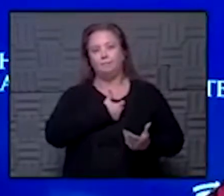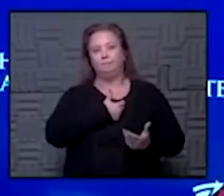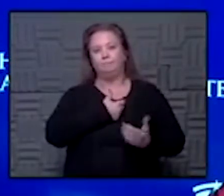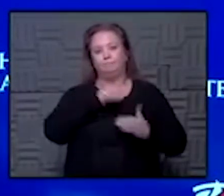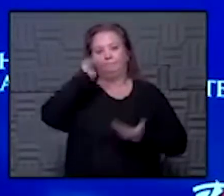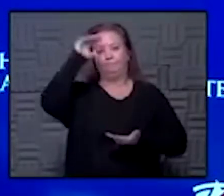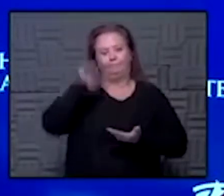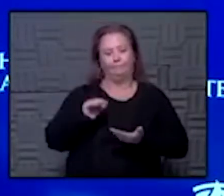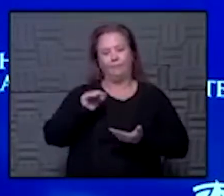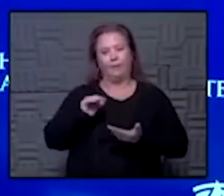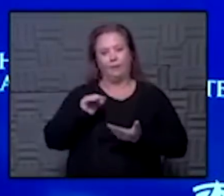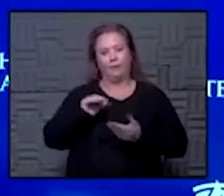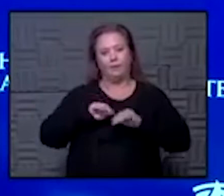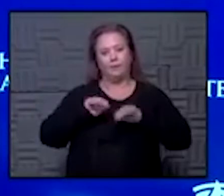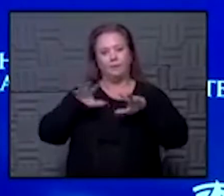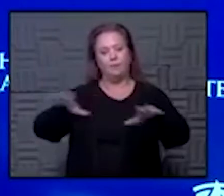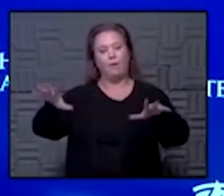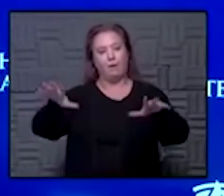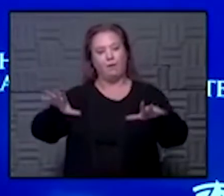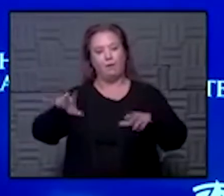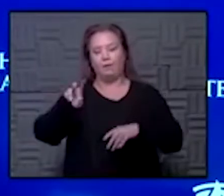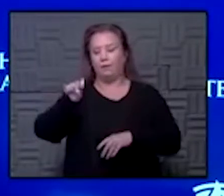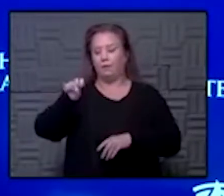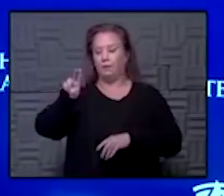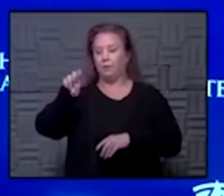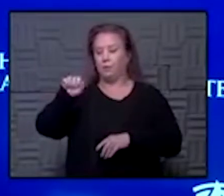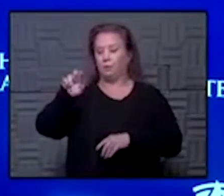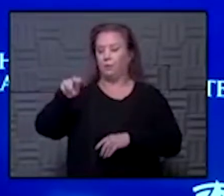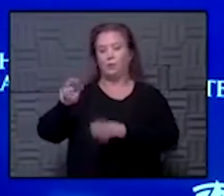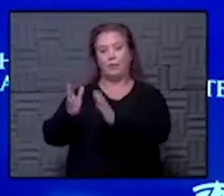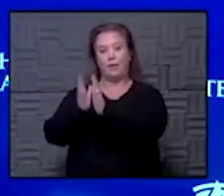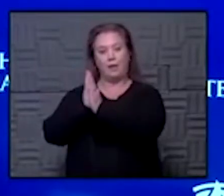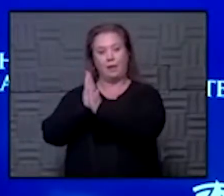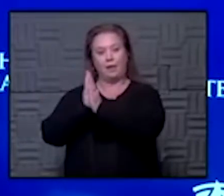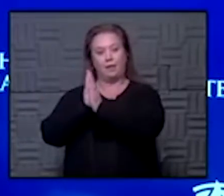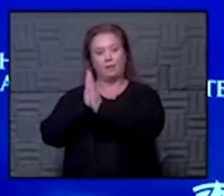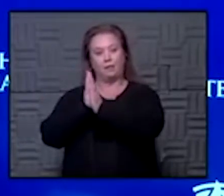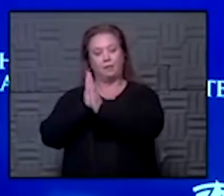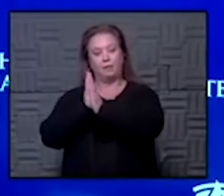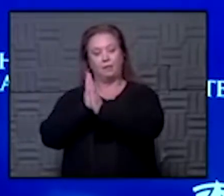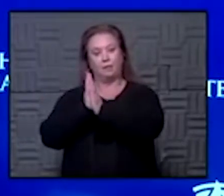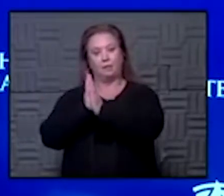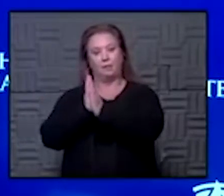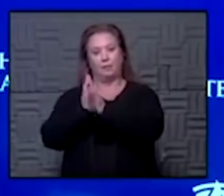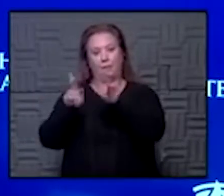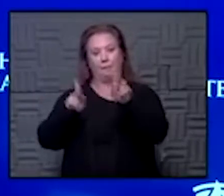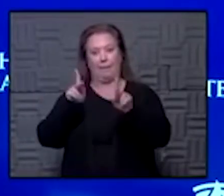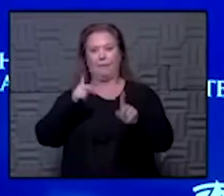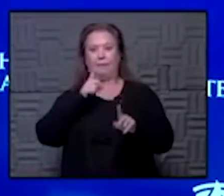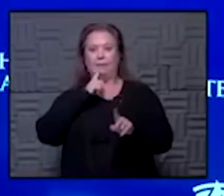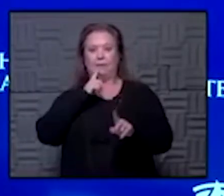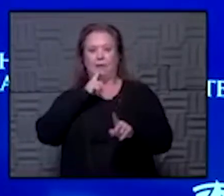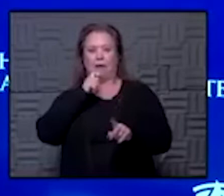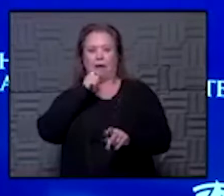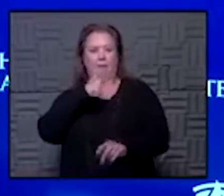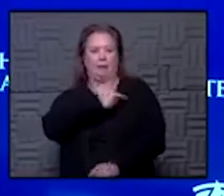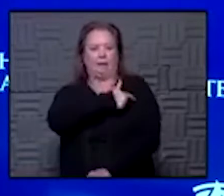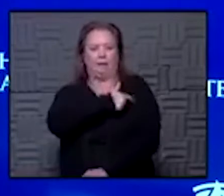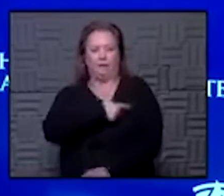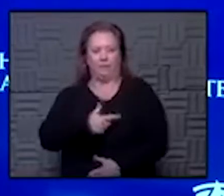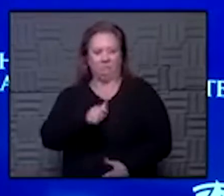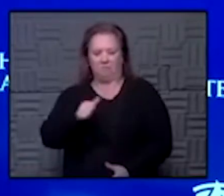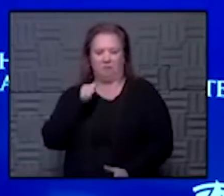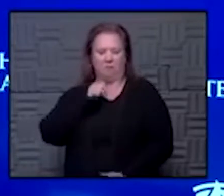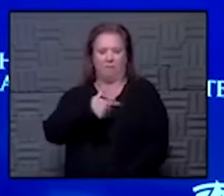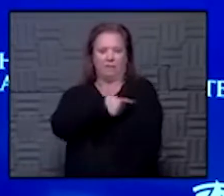tamp down the virus? Mm-hmm. And then Susan, her question is, she has a lot of people that say, I'm not taking that thing. I'm